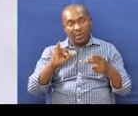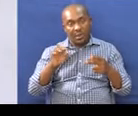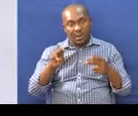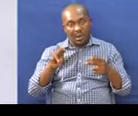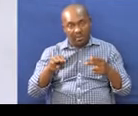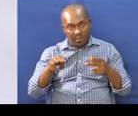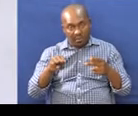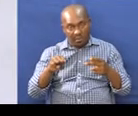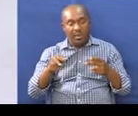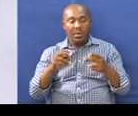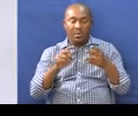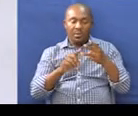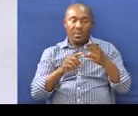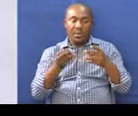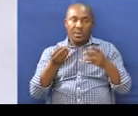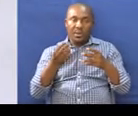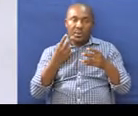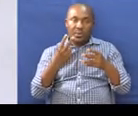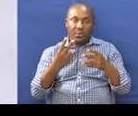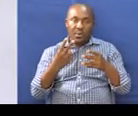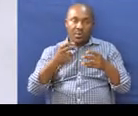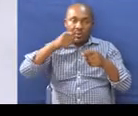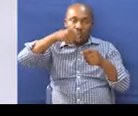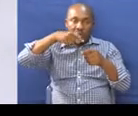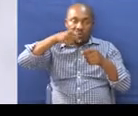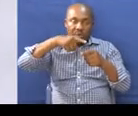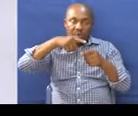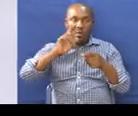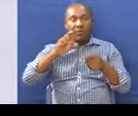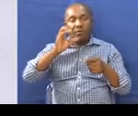copper 2 sulfate solution.